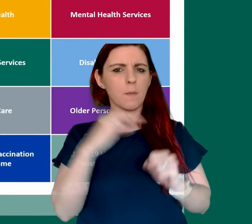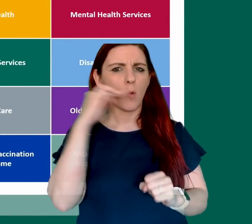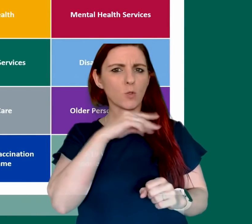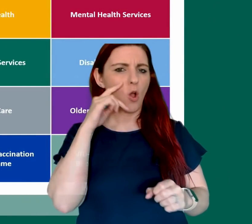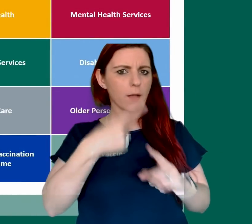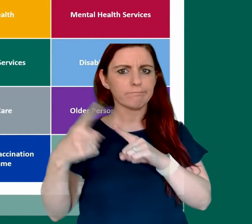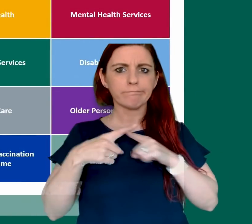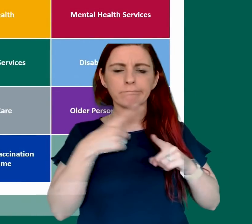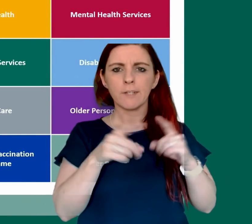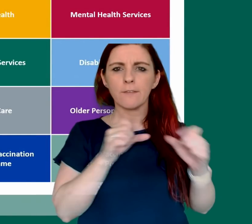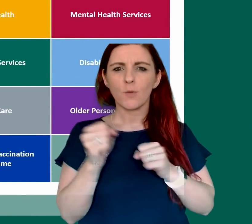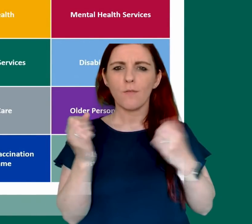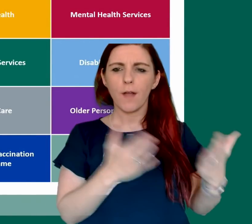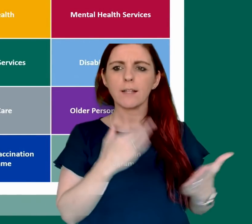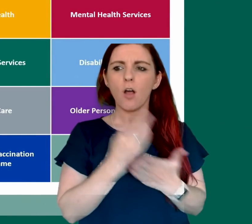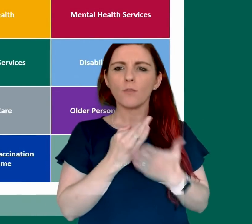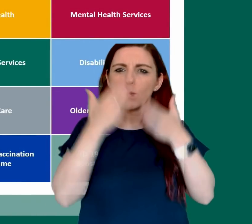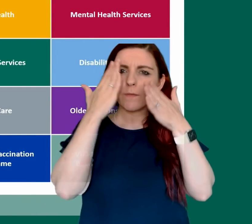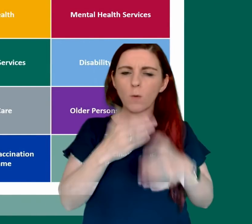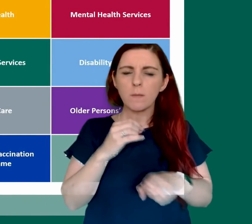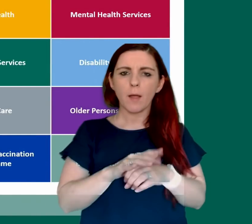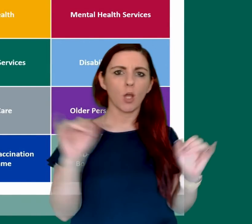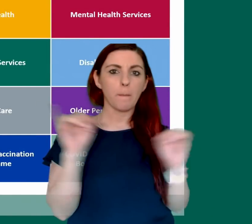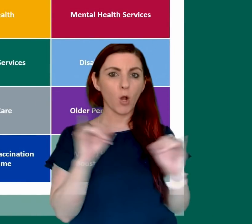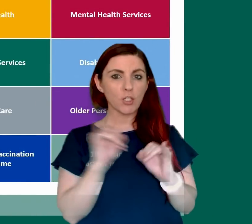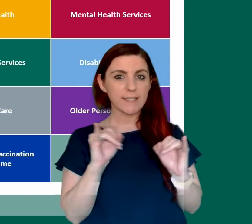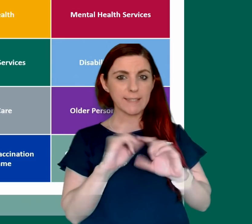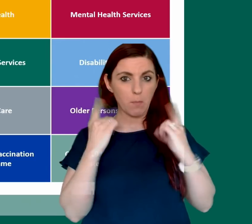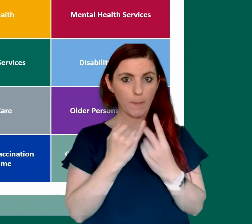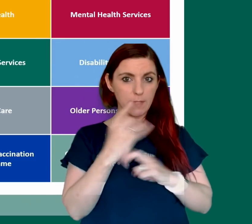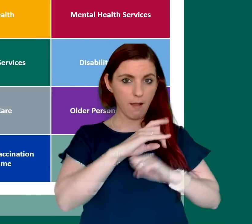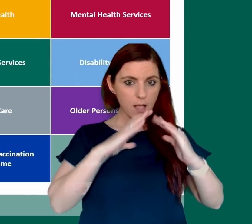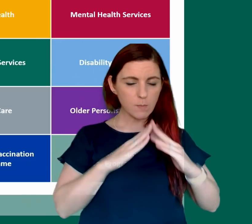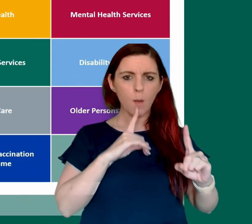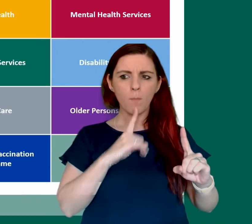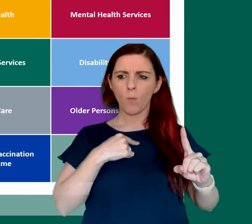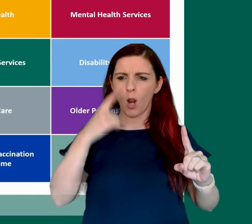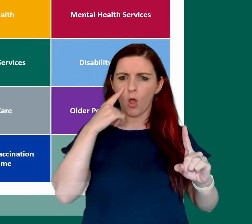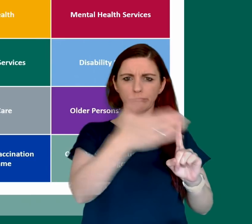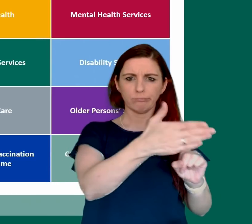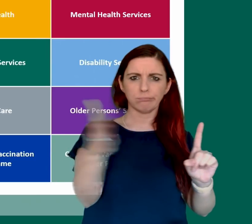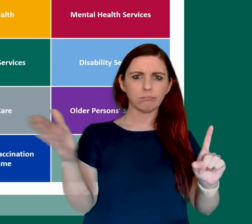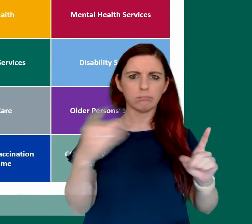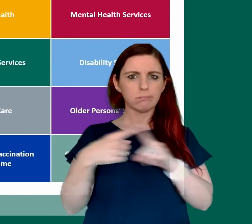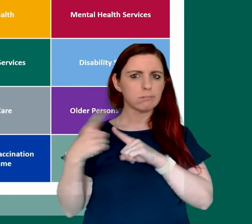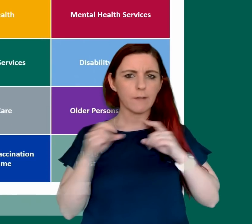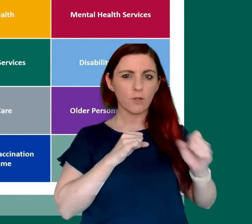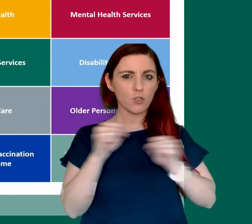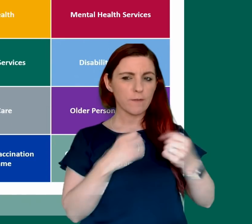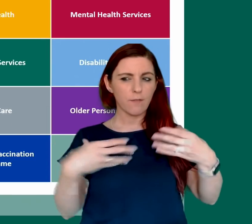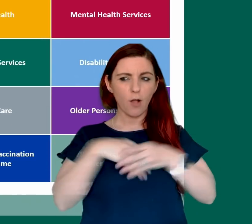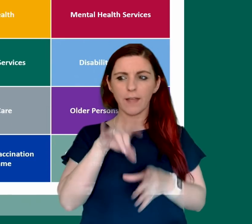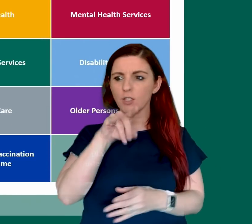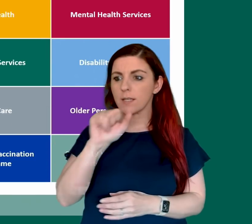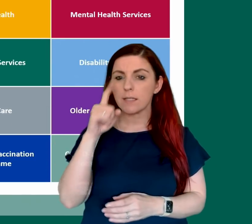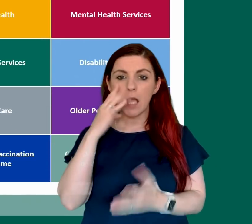that we provide, because we often focus on unscheduled care just in a hospital setting, etc. But when we look at the breadth of services in the HSE, you can see that there's a range of